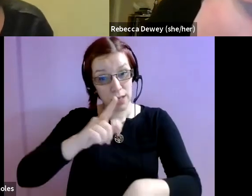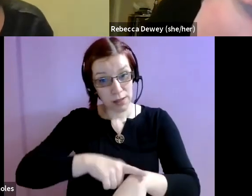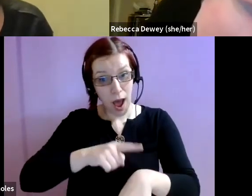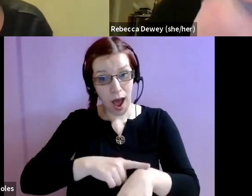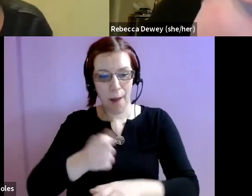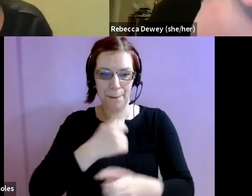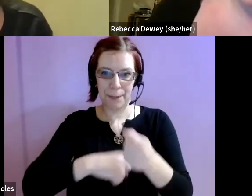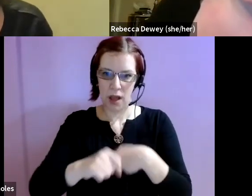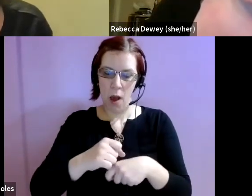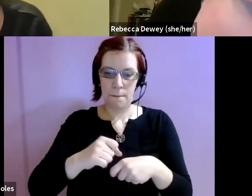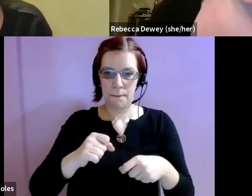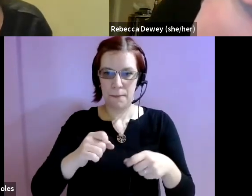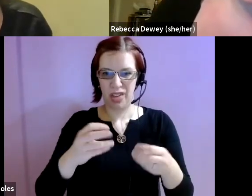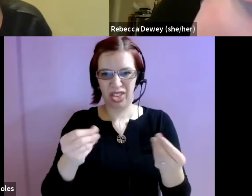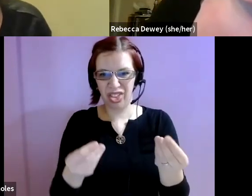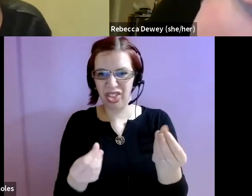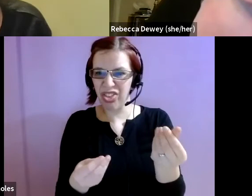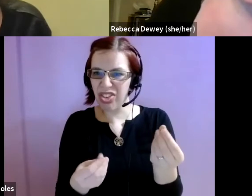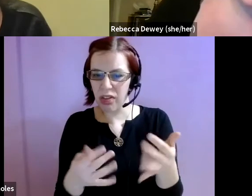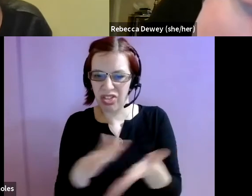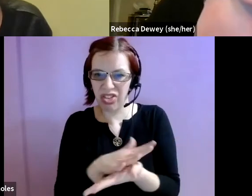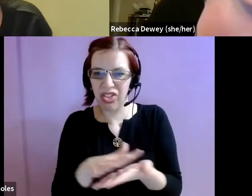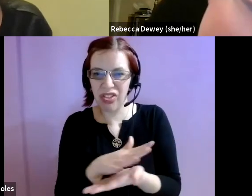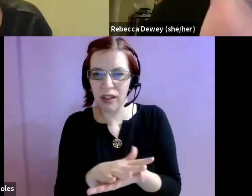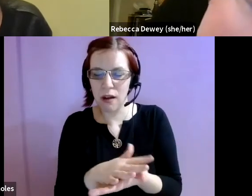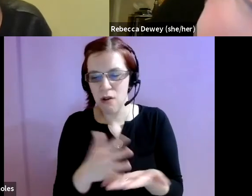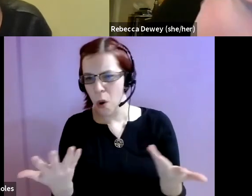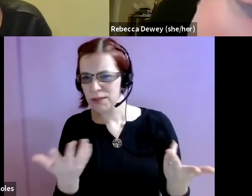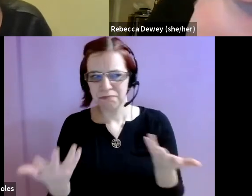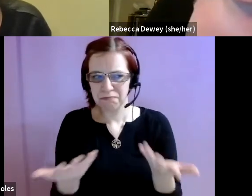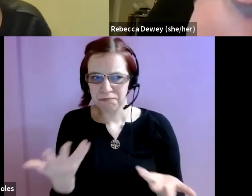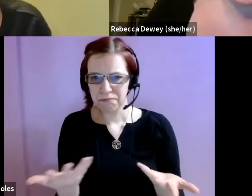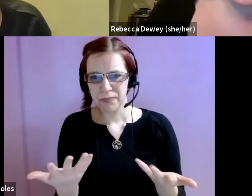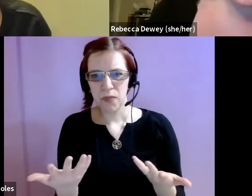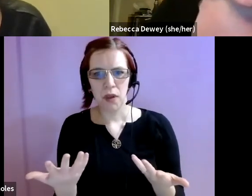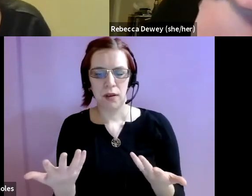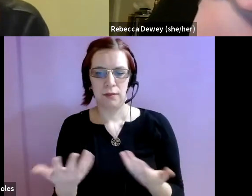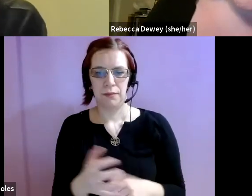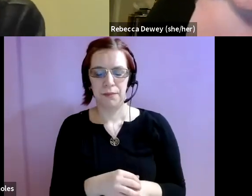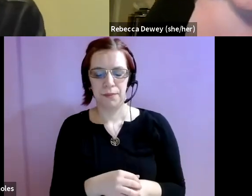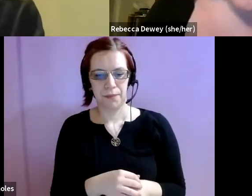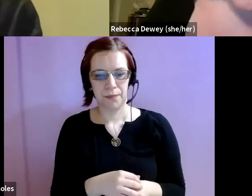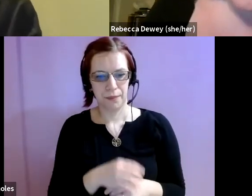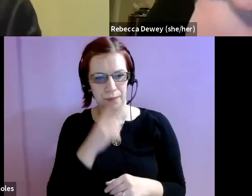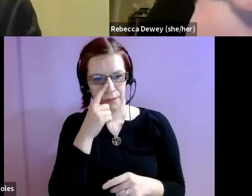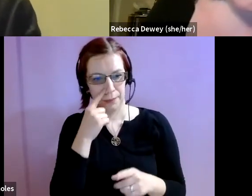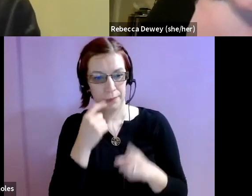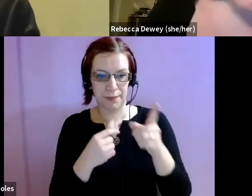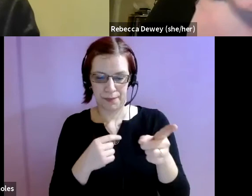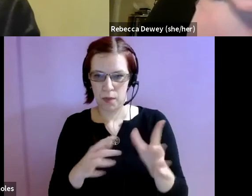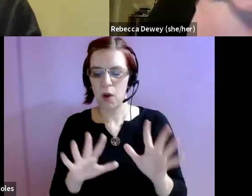and then how do you use that to work out how far away you are from the source?